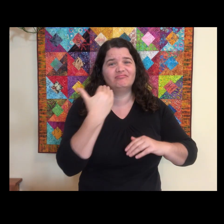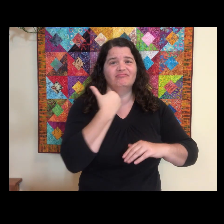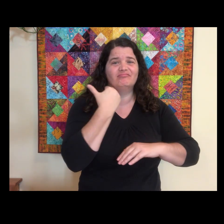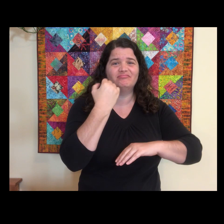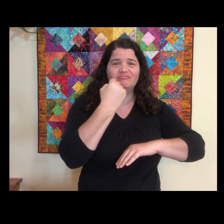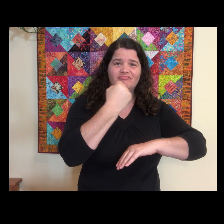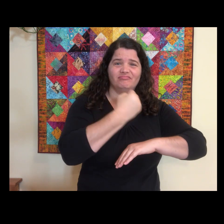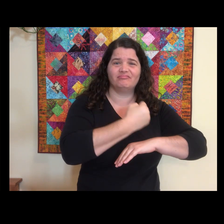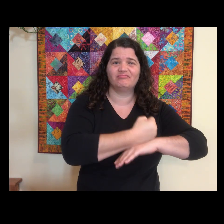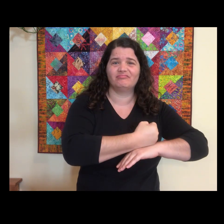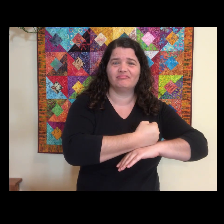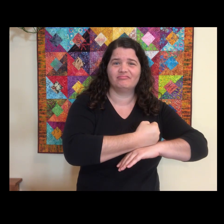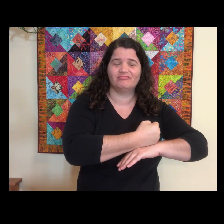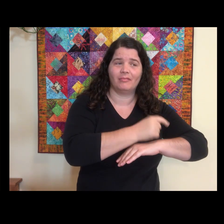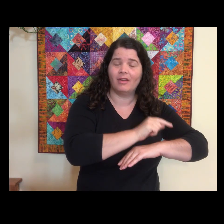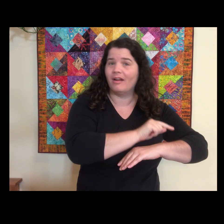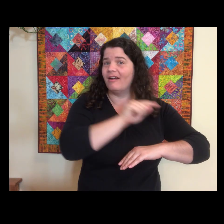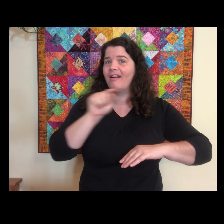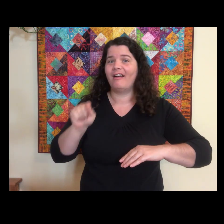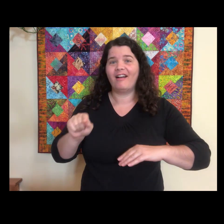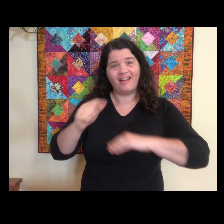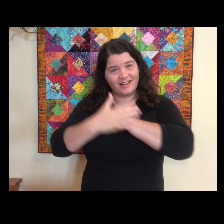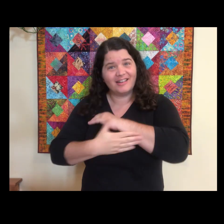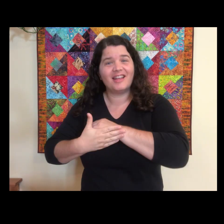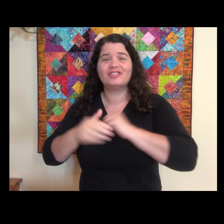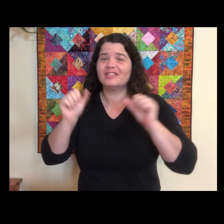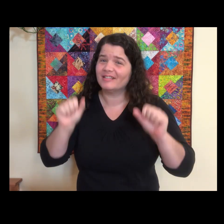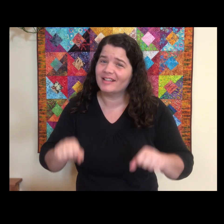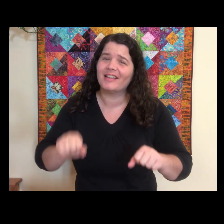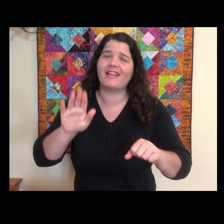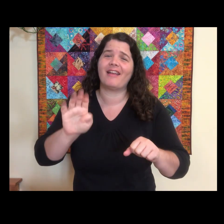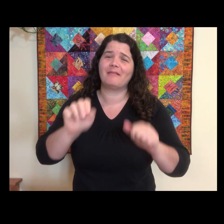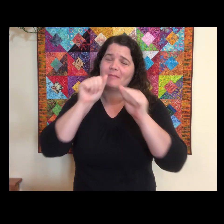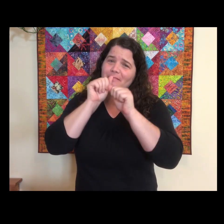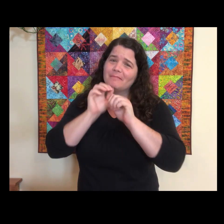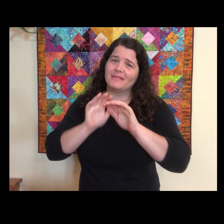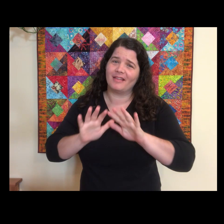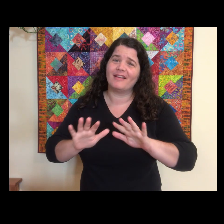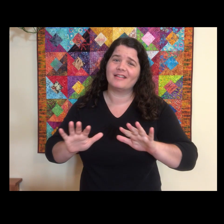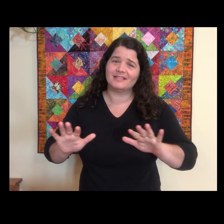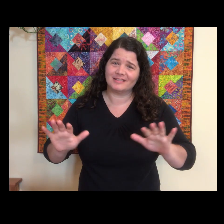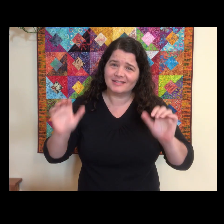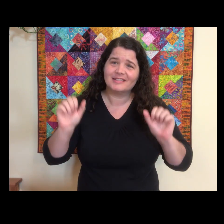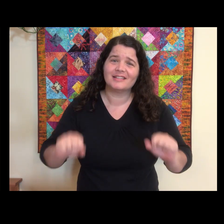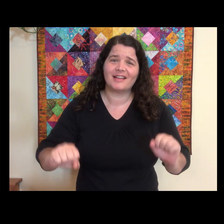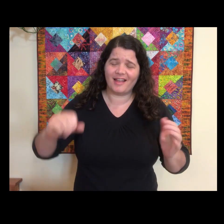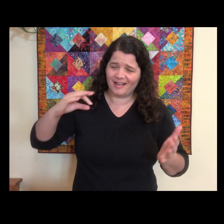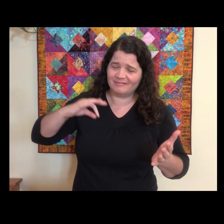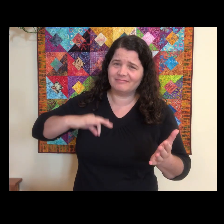table. Blessed be the nation, and blessed be